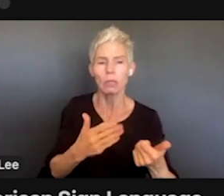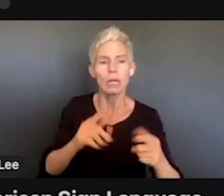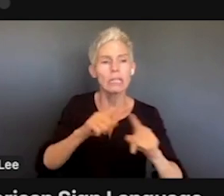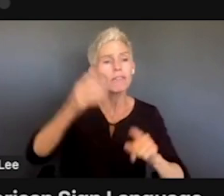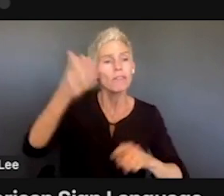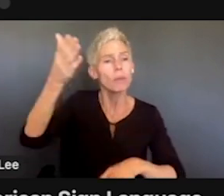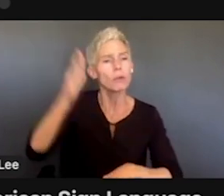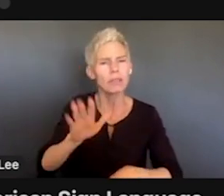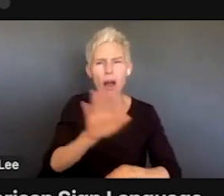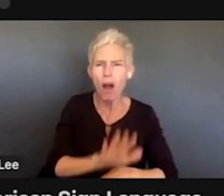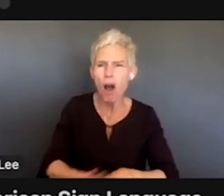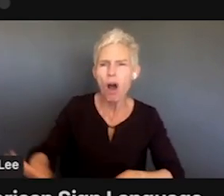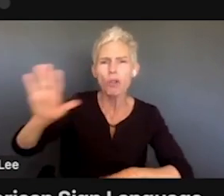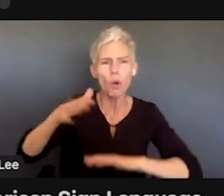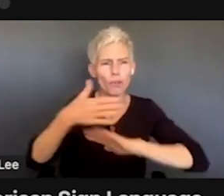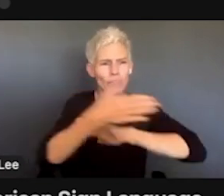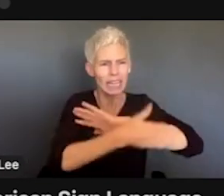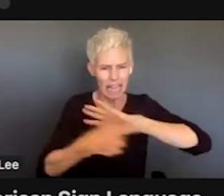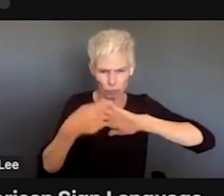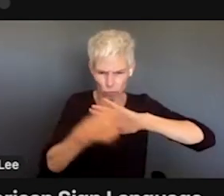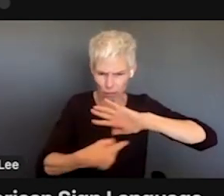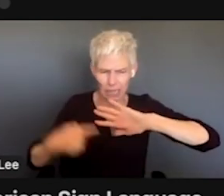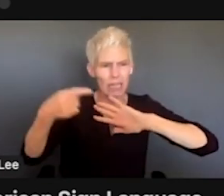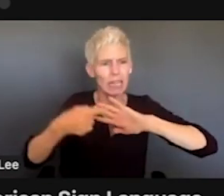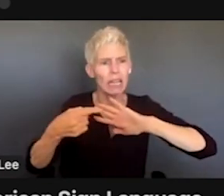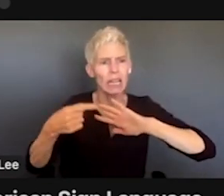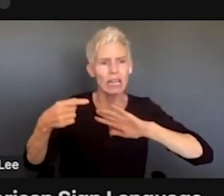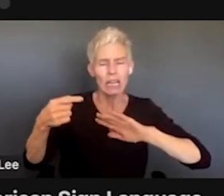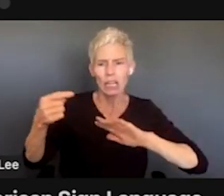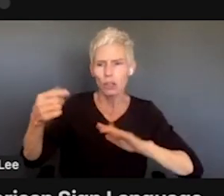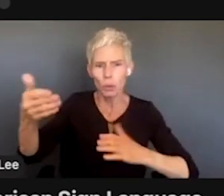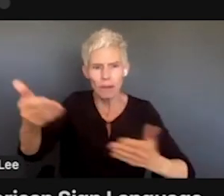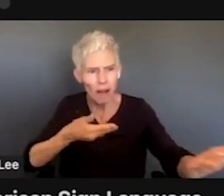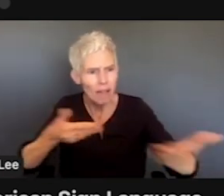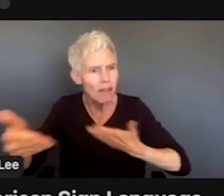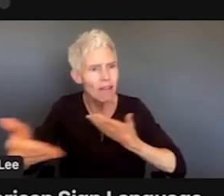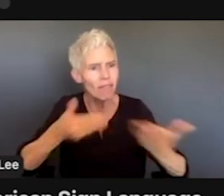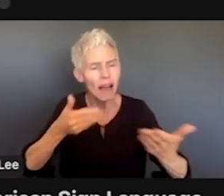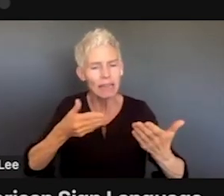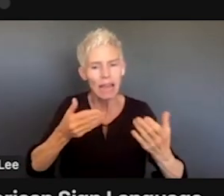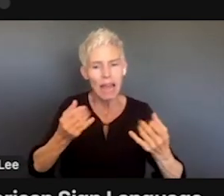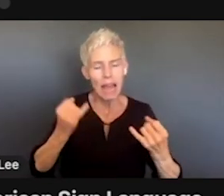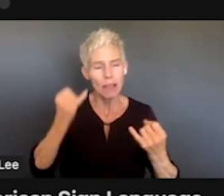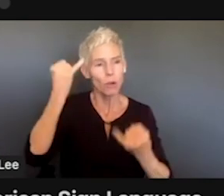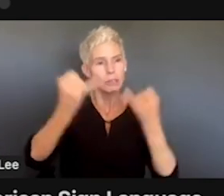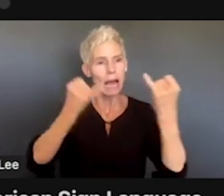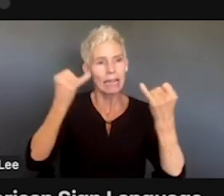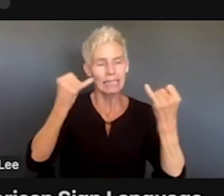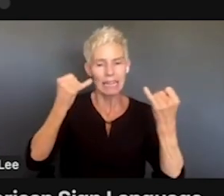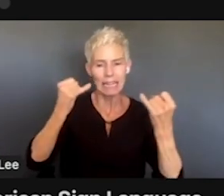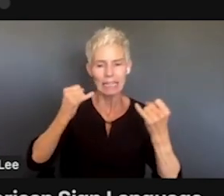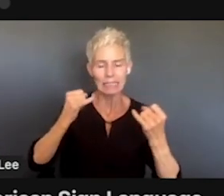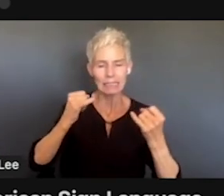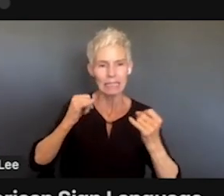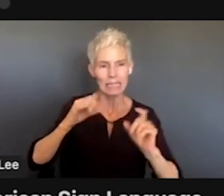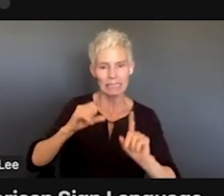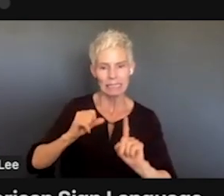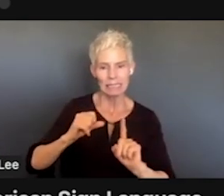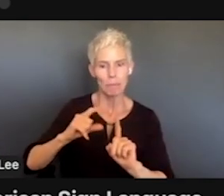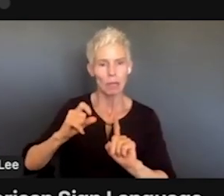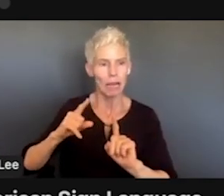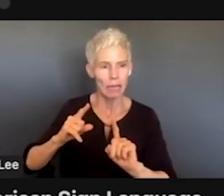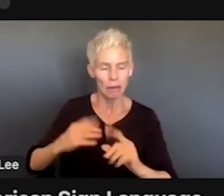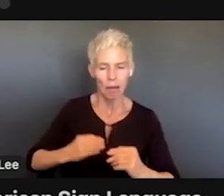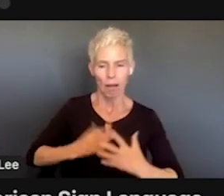the country to help stimulate those ideas. And I like to think of them as braided ideas and braided